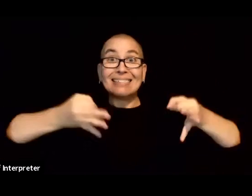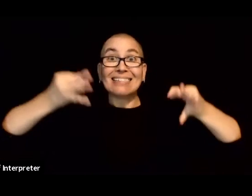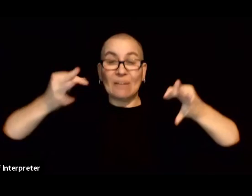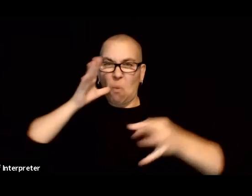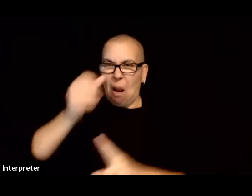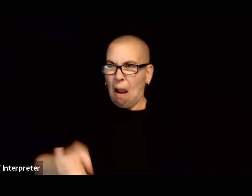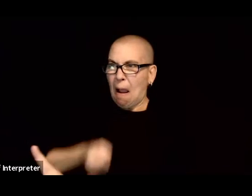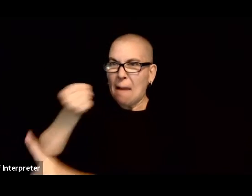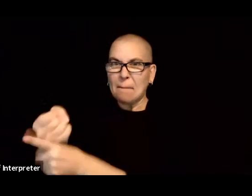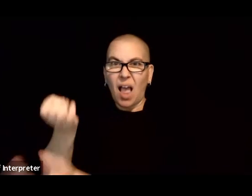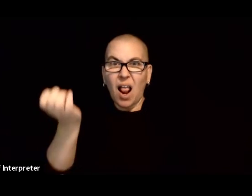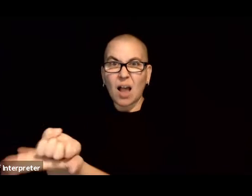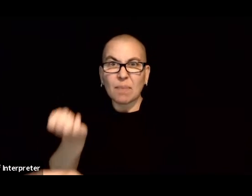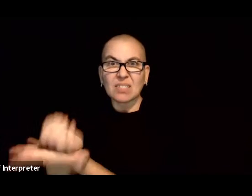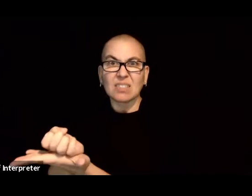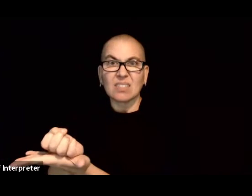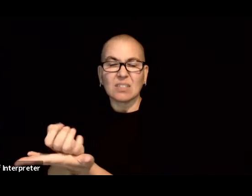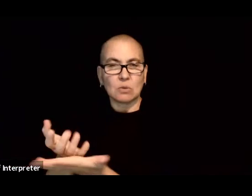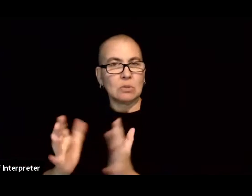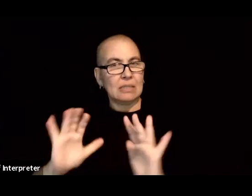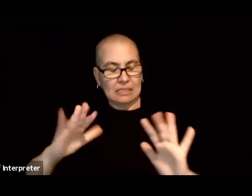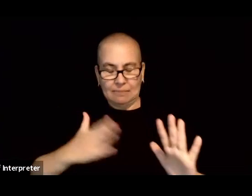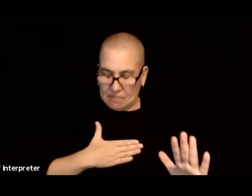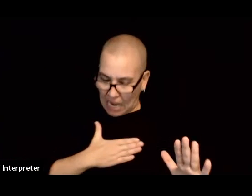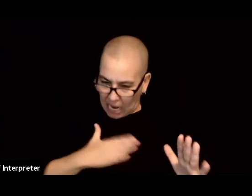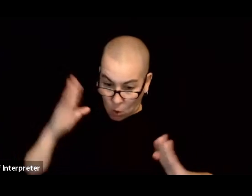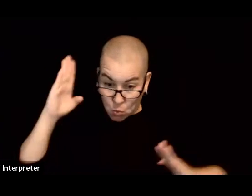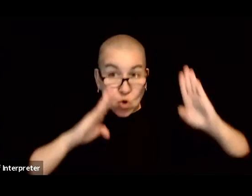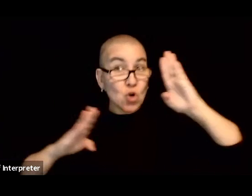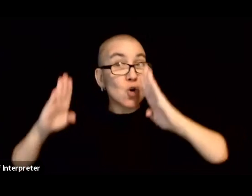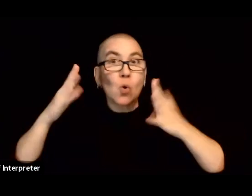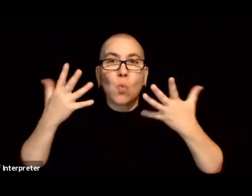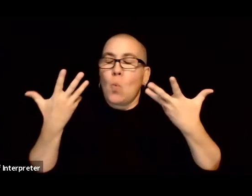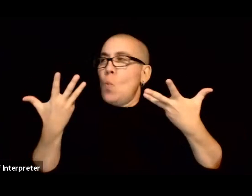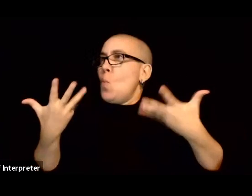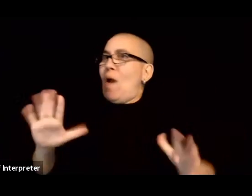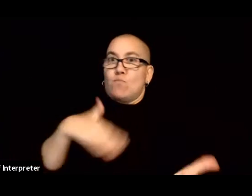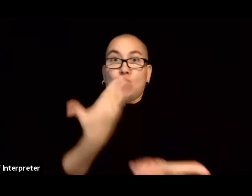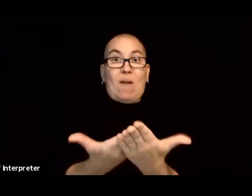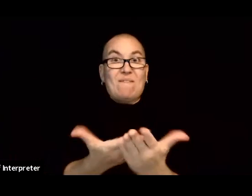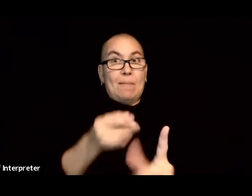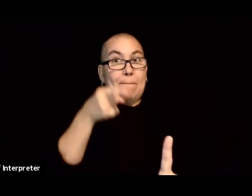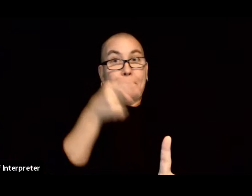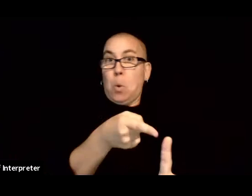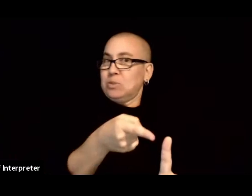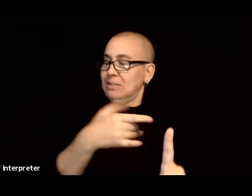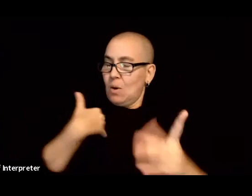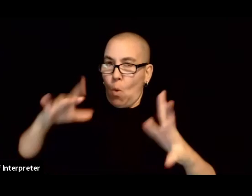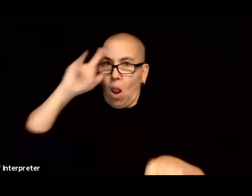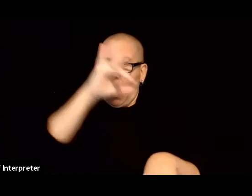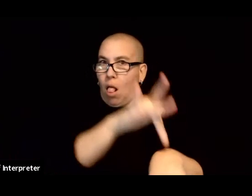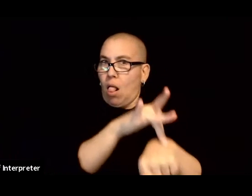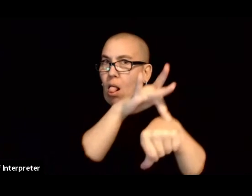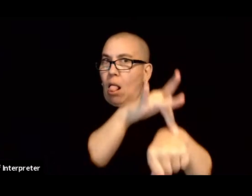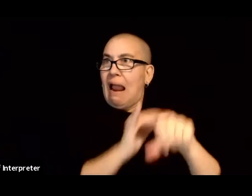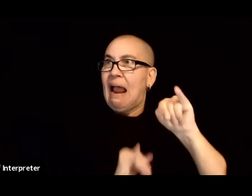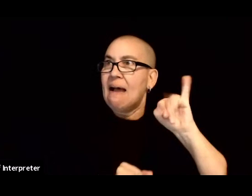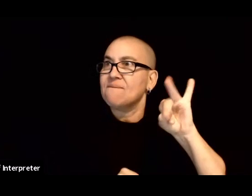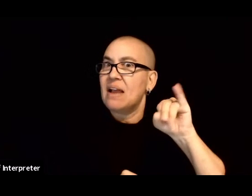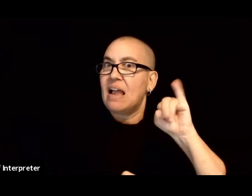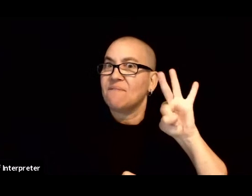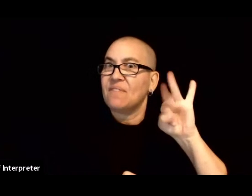even be thinking about it at all because I'm just the scientist on the team. But when we talk about some of those